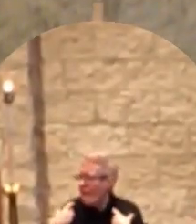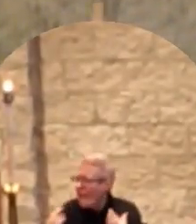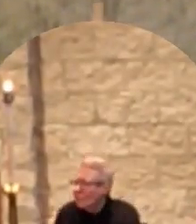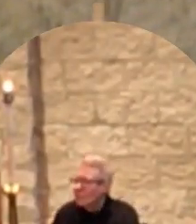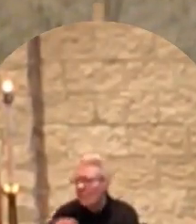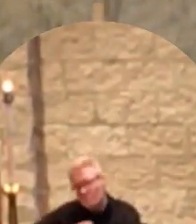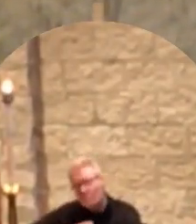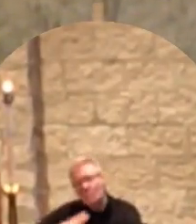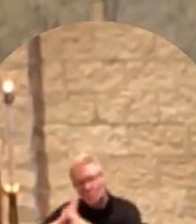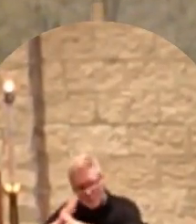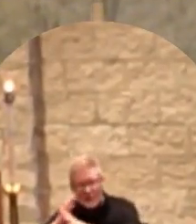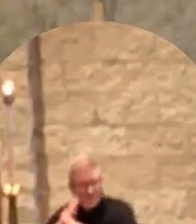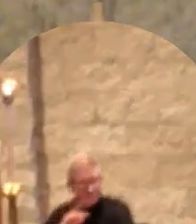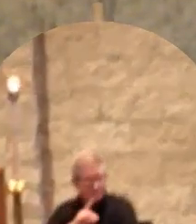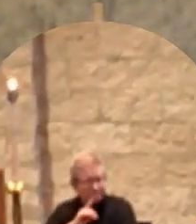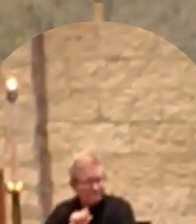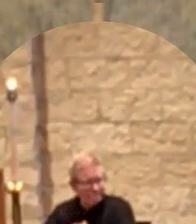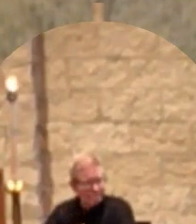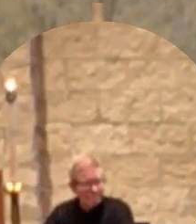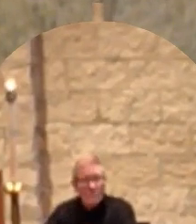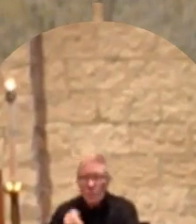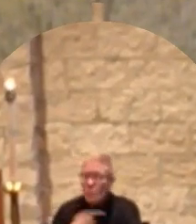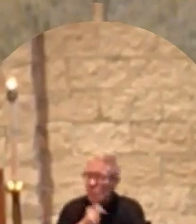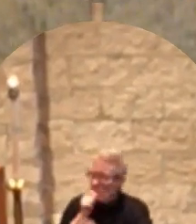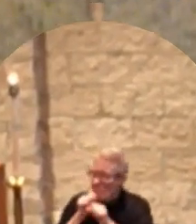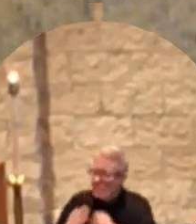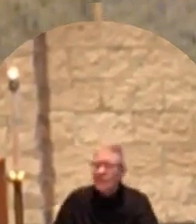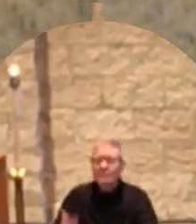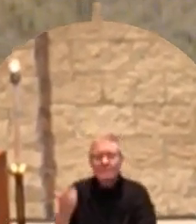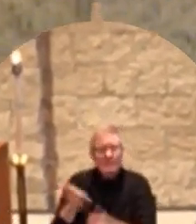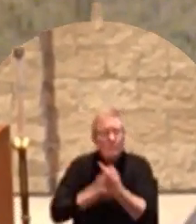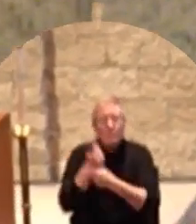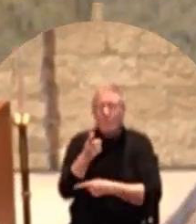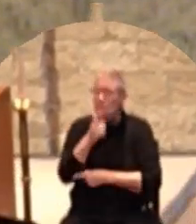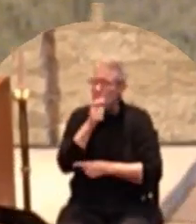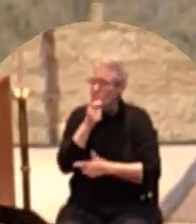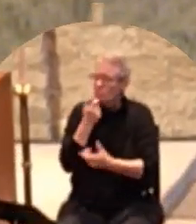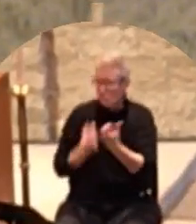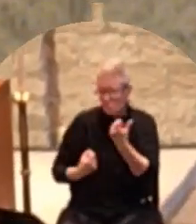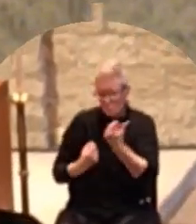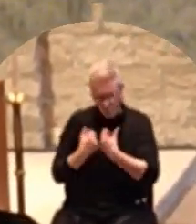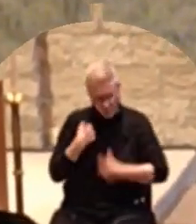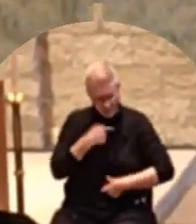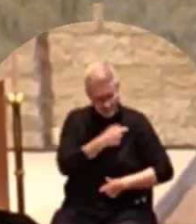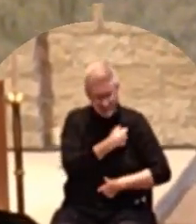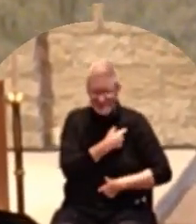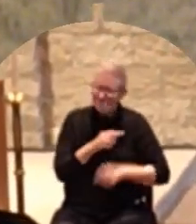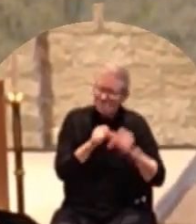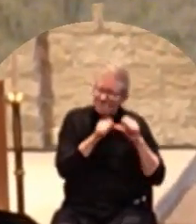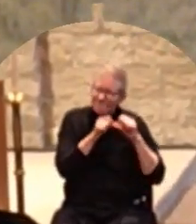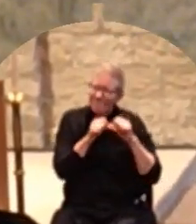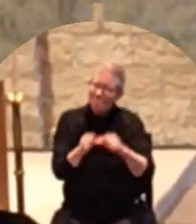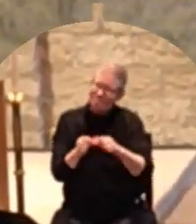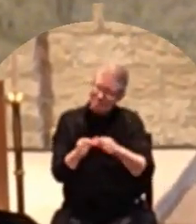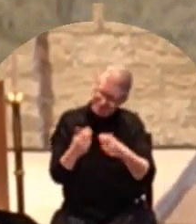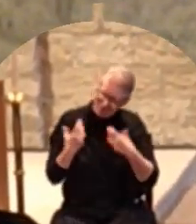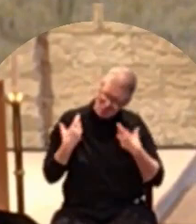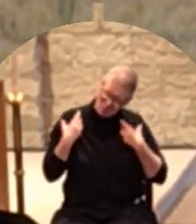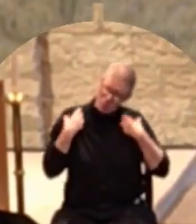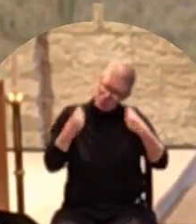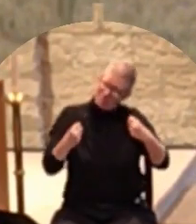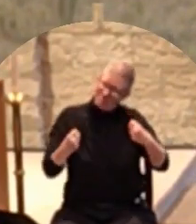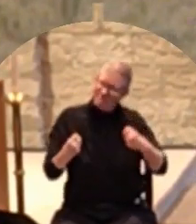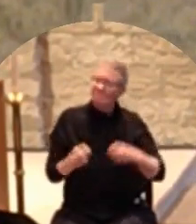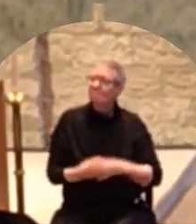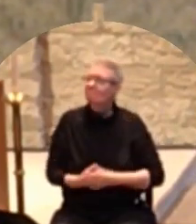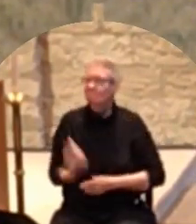protected. We bless all those who support us in maintaining vibrant, radiant health. We express divine